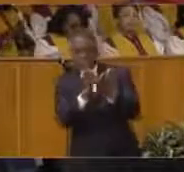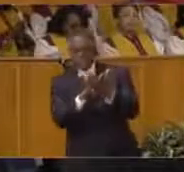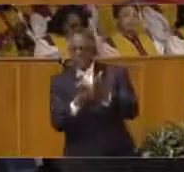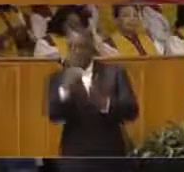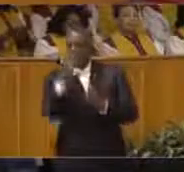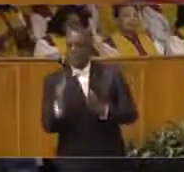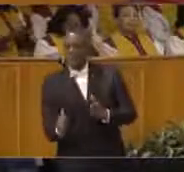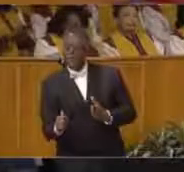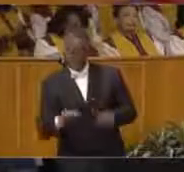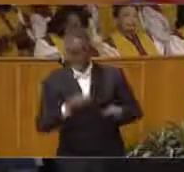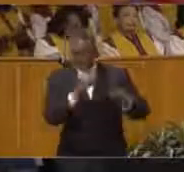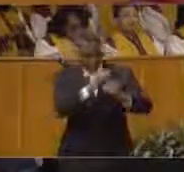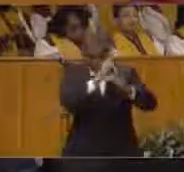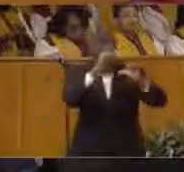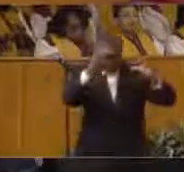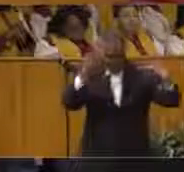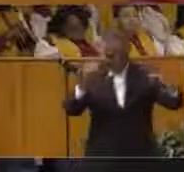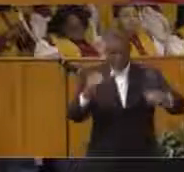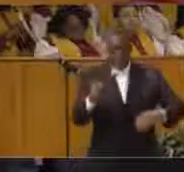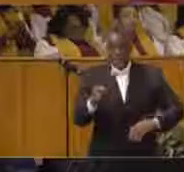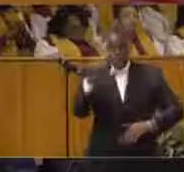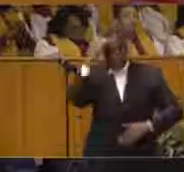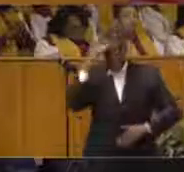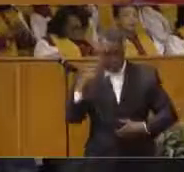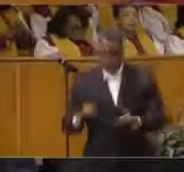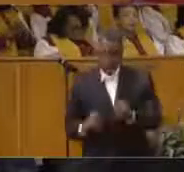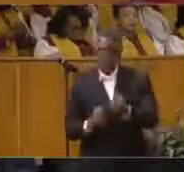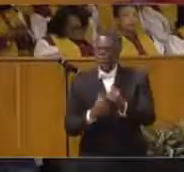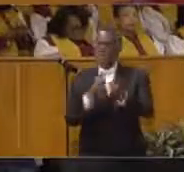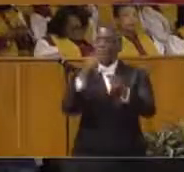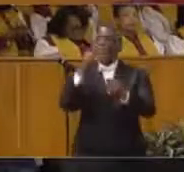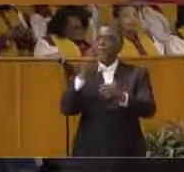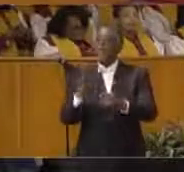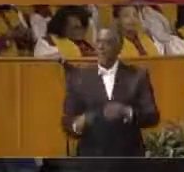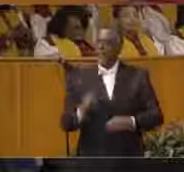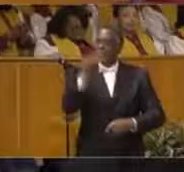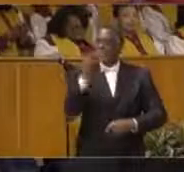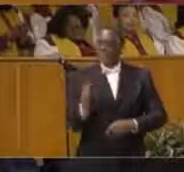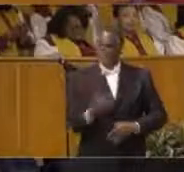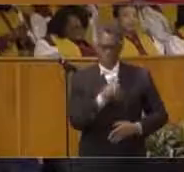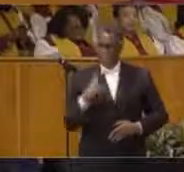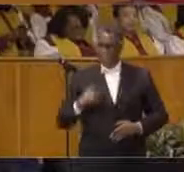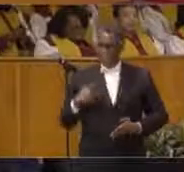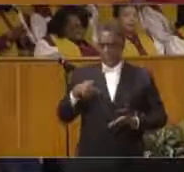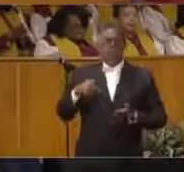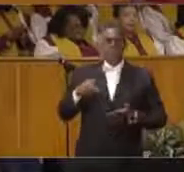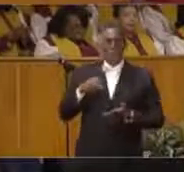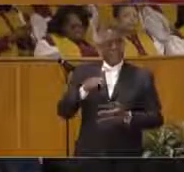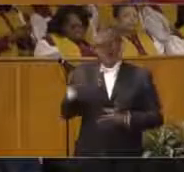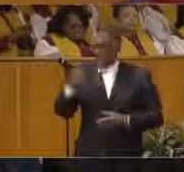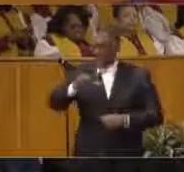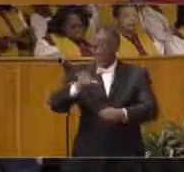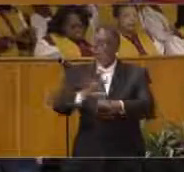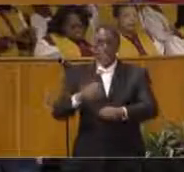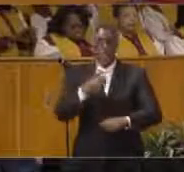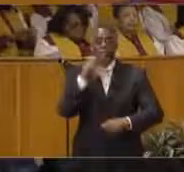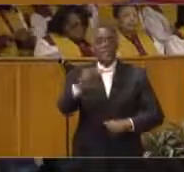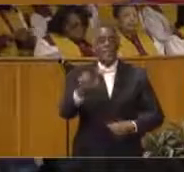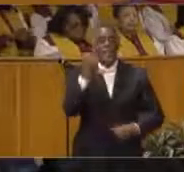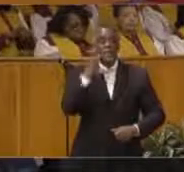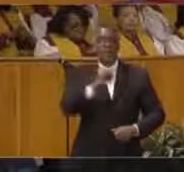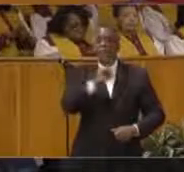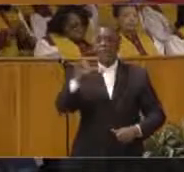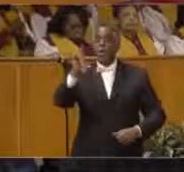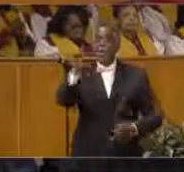tithe and gives a vision that he knows can be supported by the tithing of the membership of a church. So I say to you that if